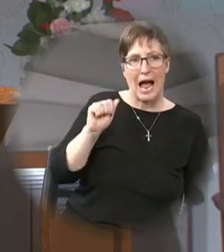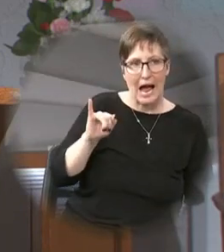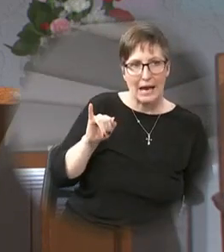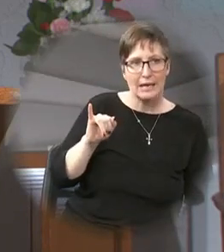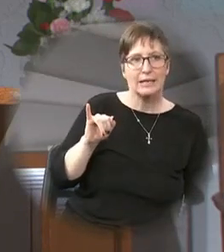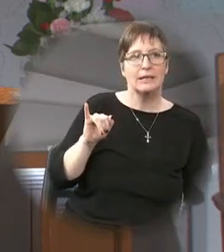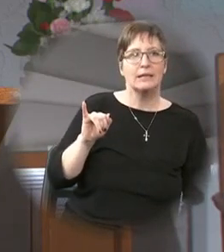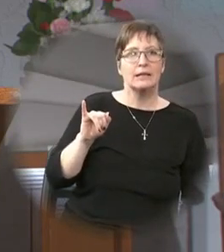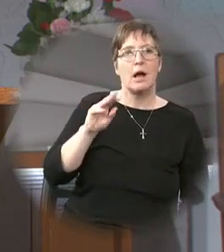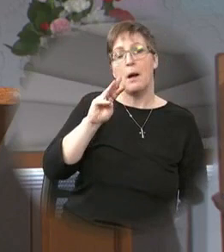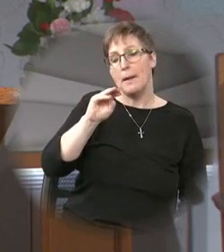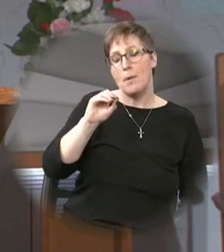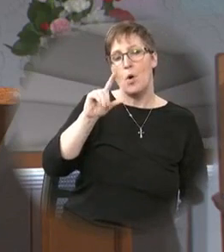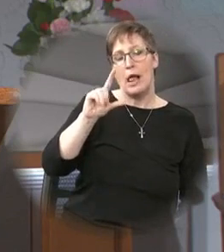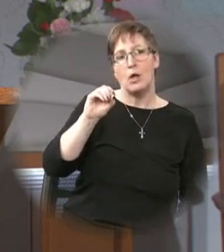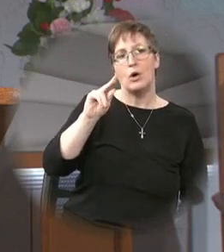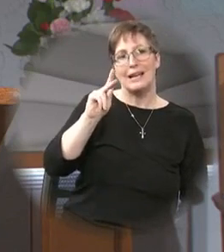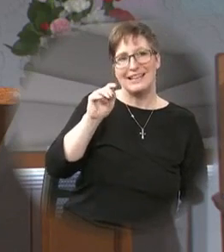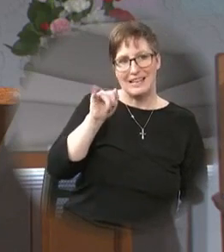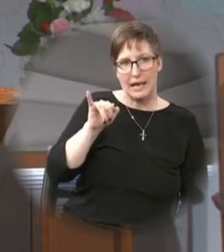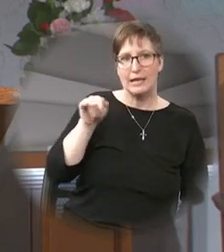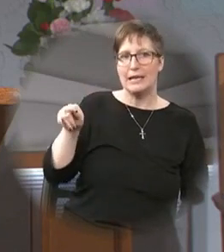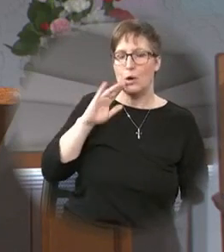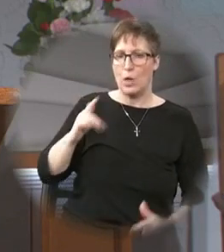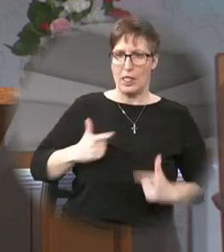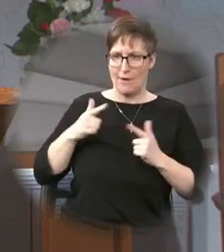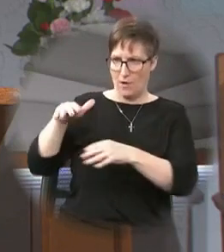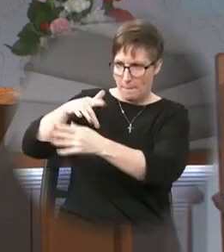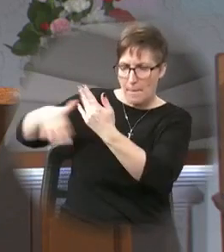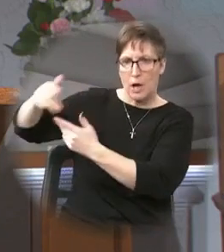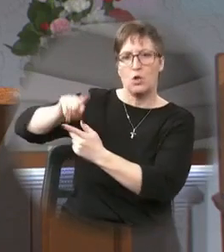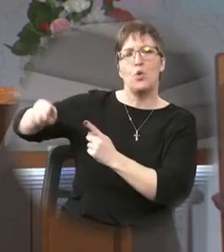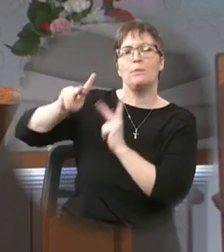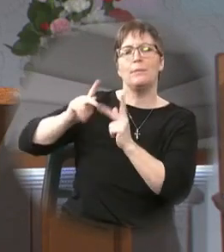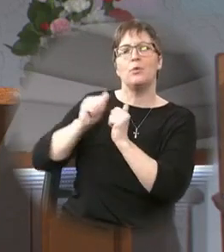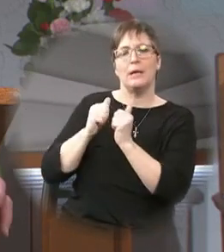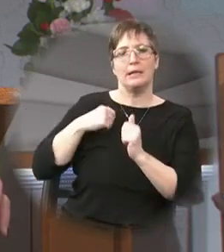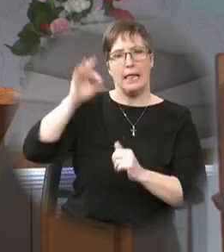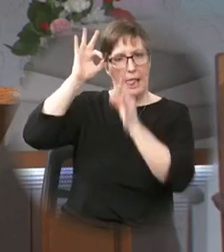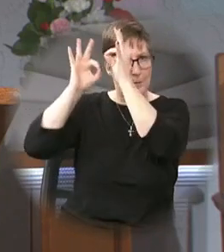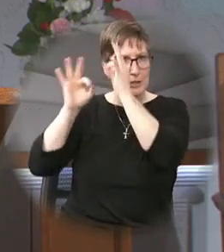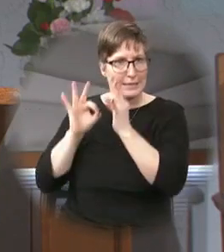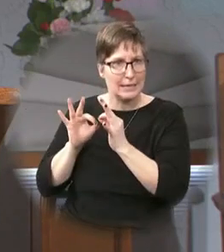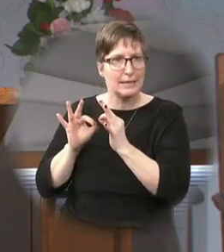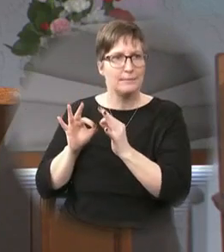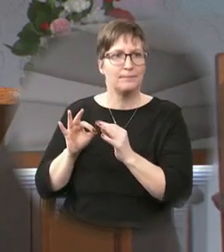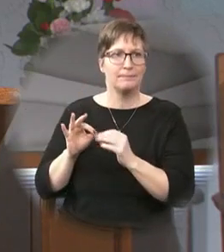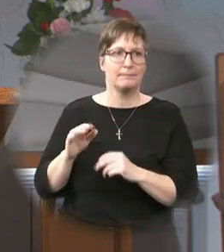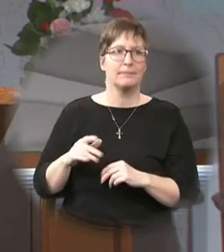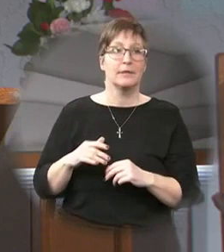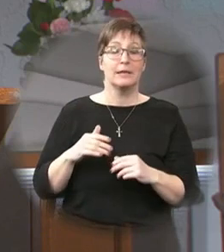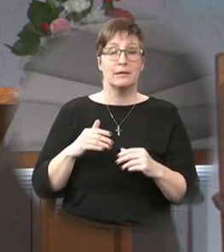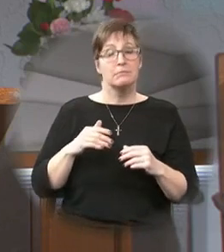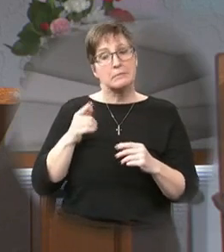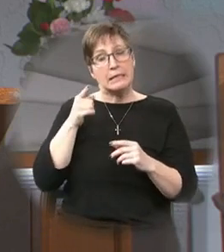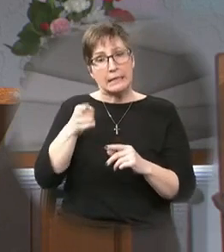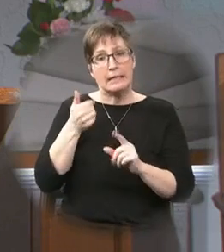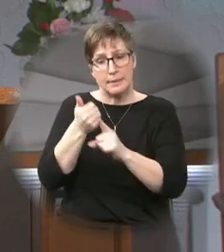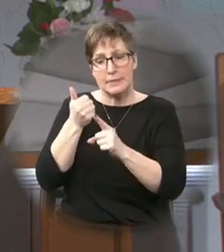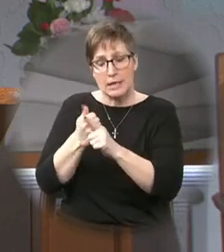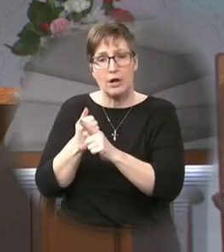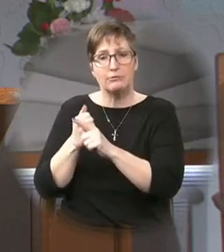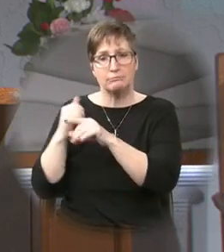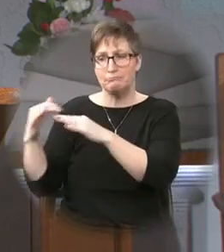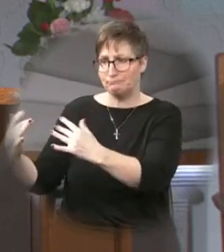to live among and minister to these outcasts. Eventually, he contracted the disease